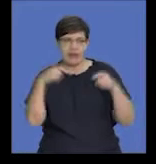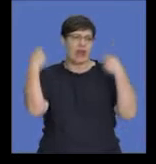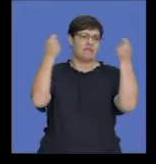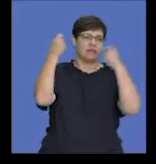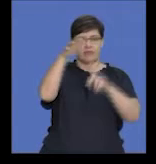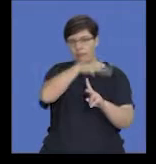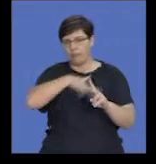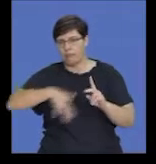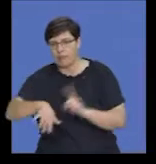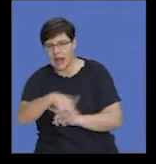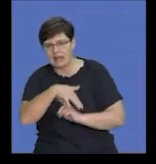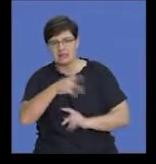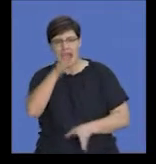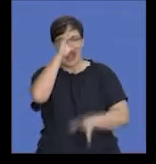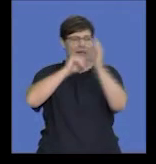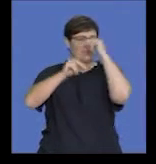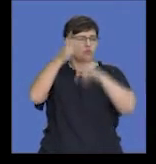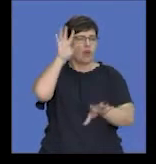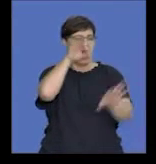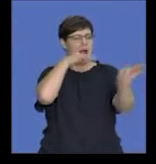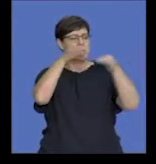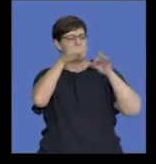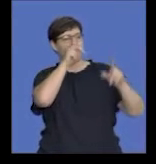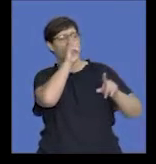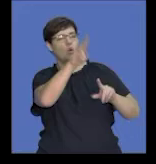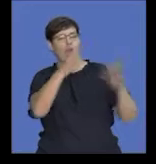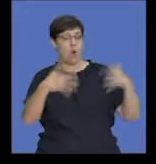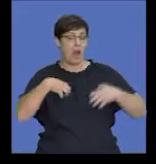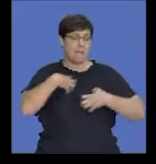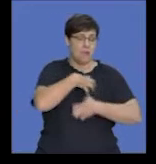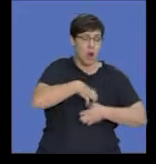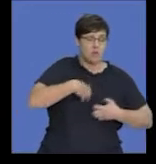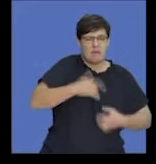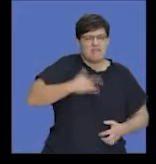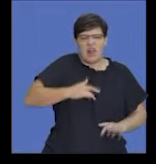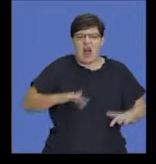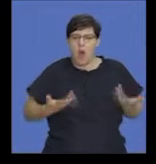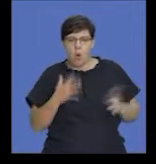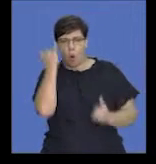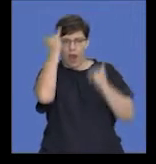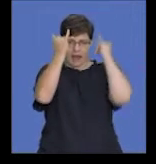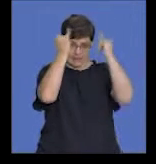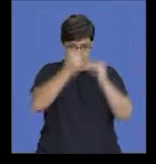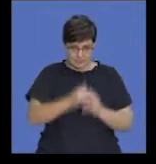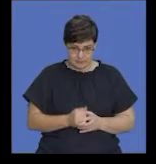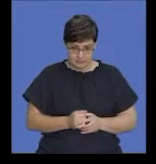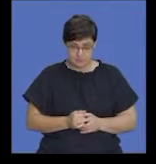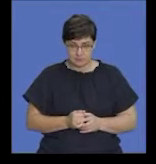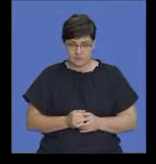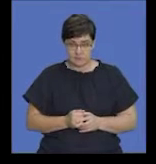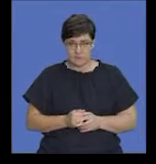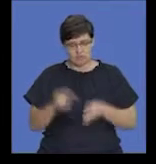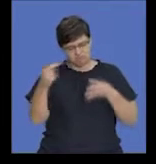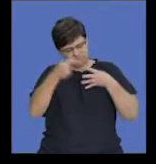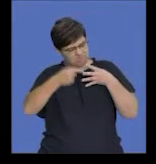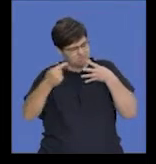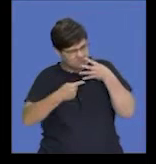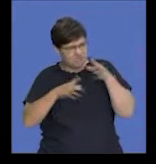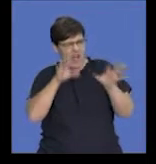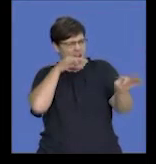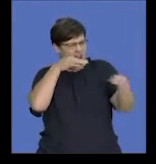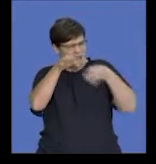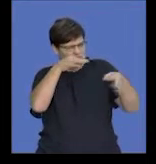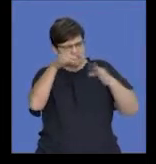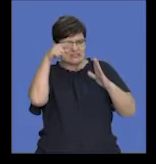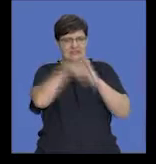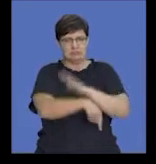place, an experience, an emotion, or an idea. So there's different types of descriptive essays that you could